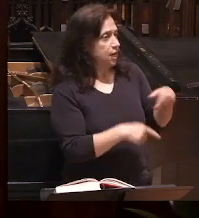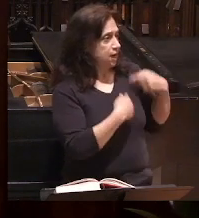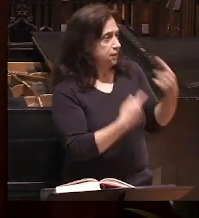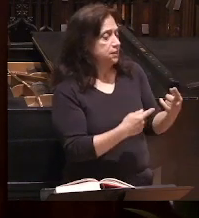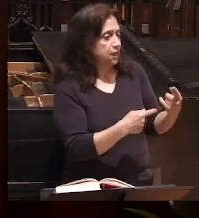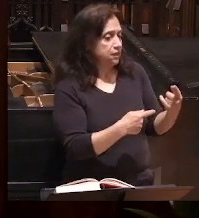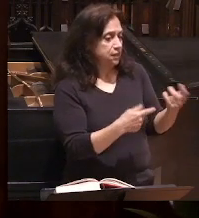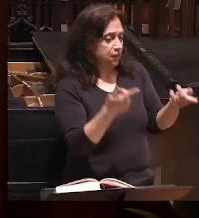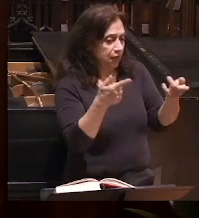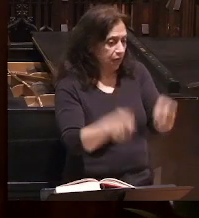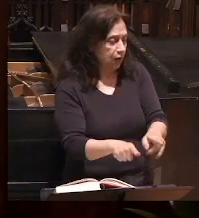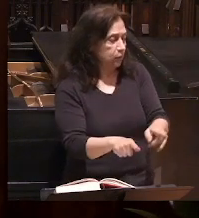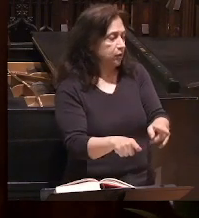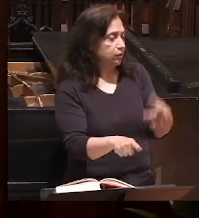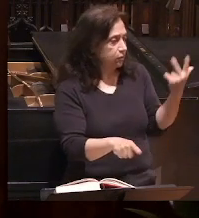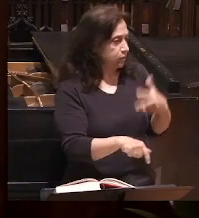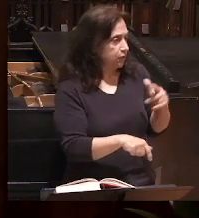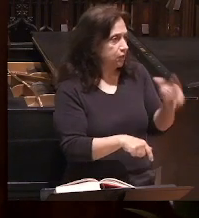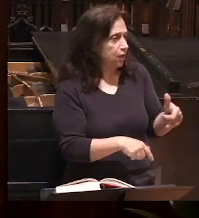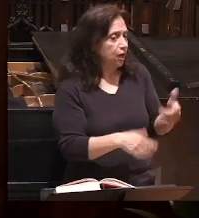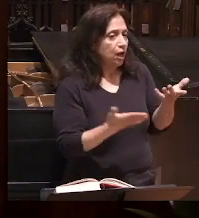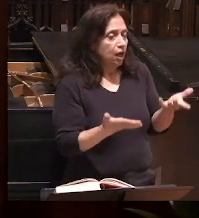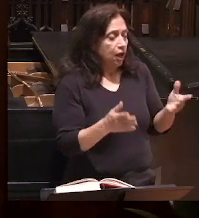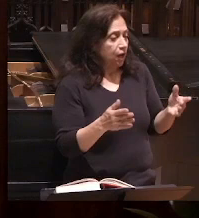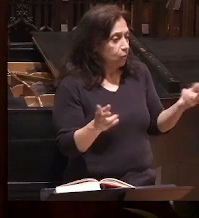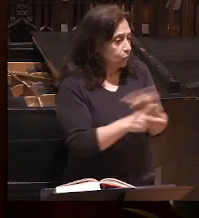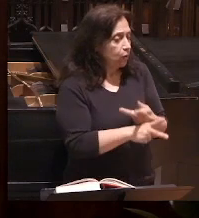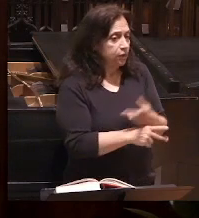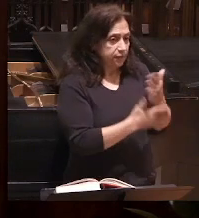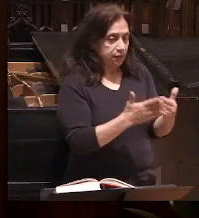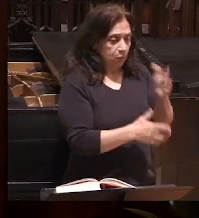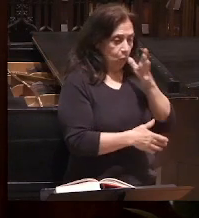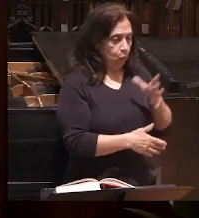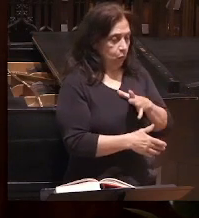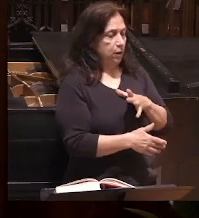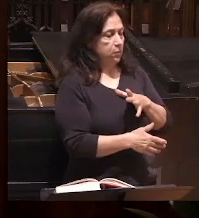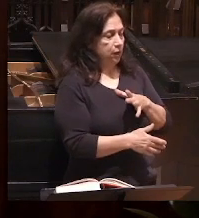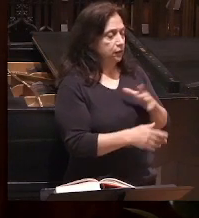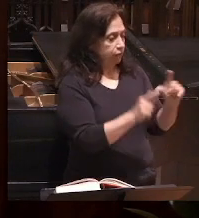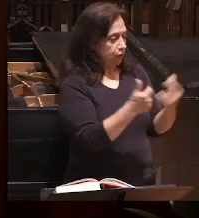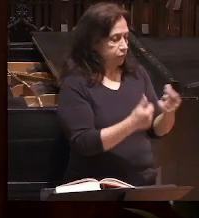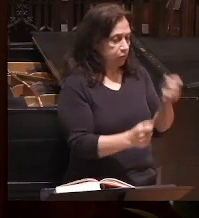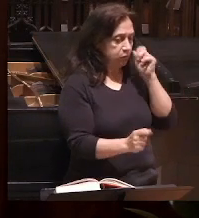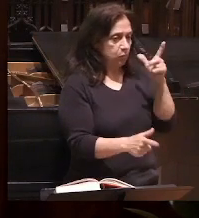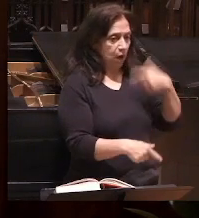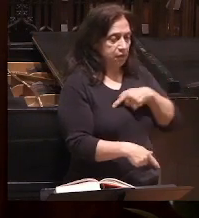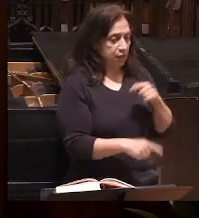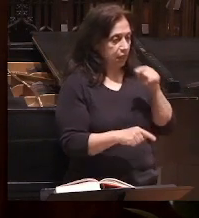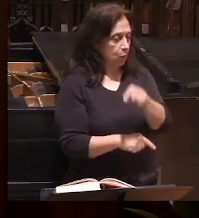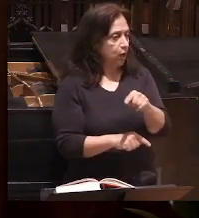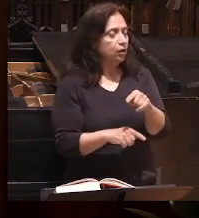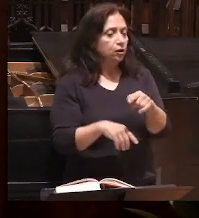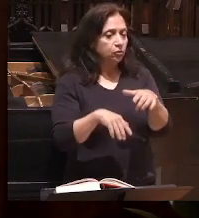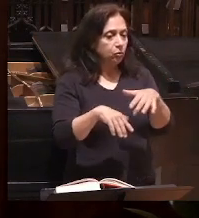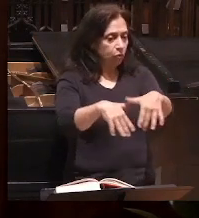these things took place. Moreover, some women of our group astounded us. They were at the tomb